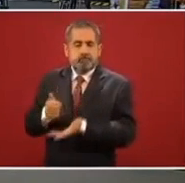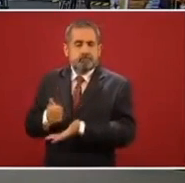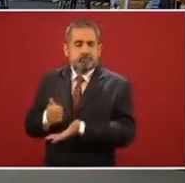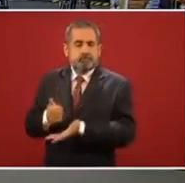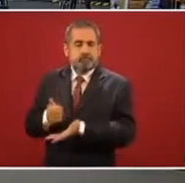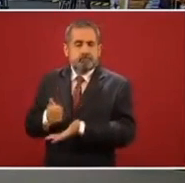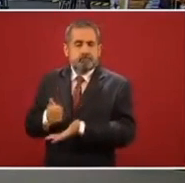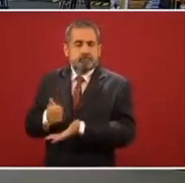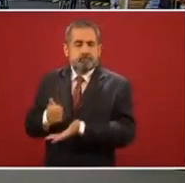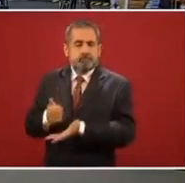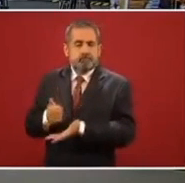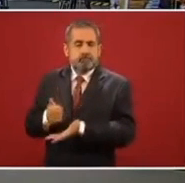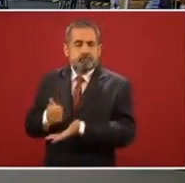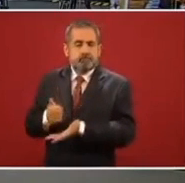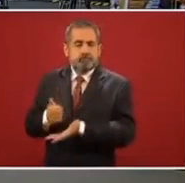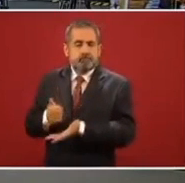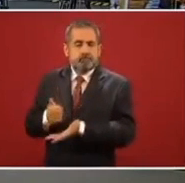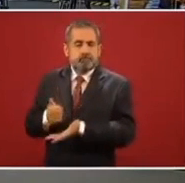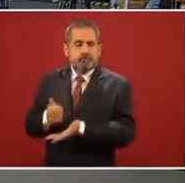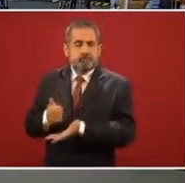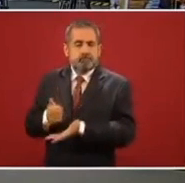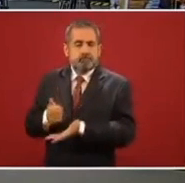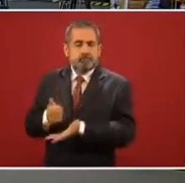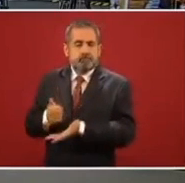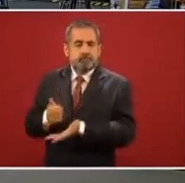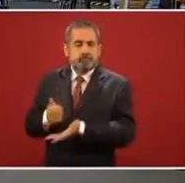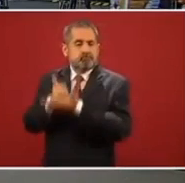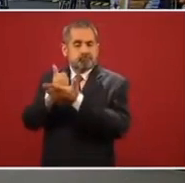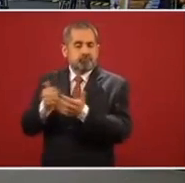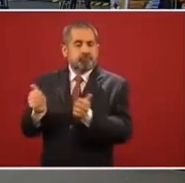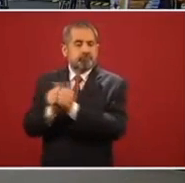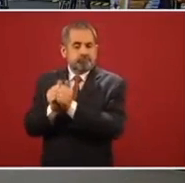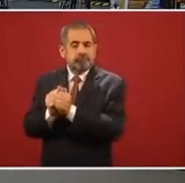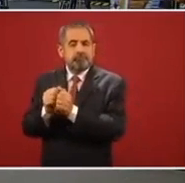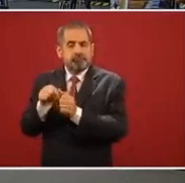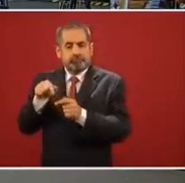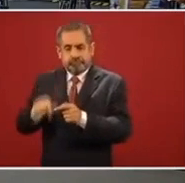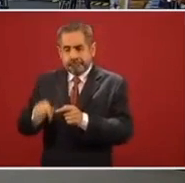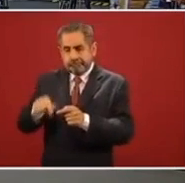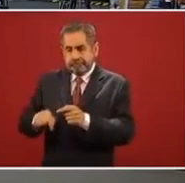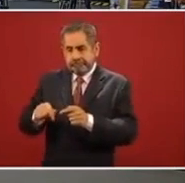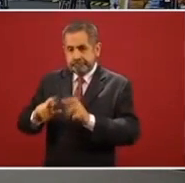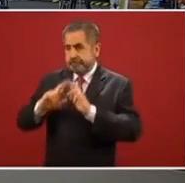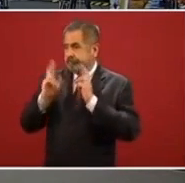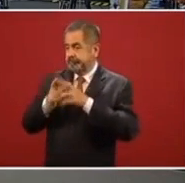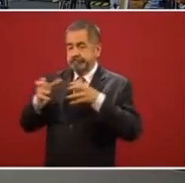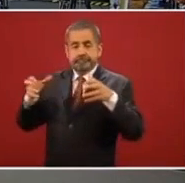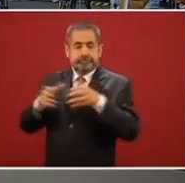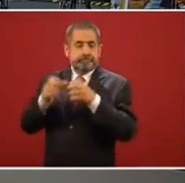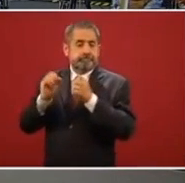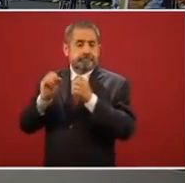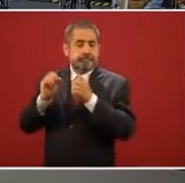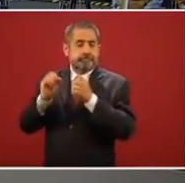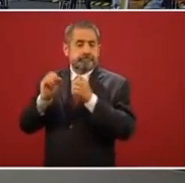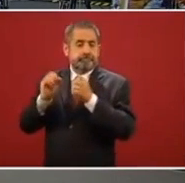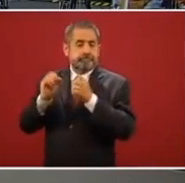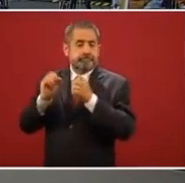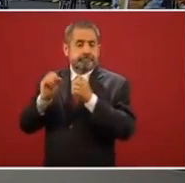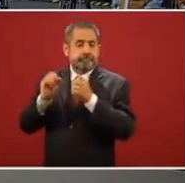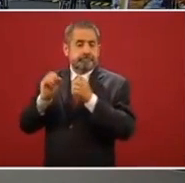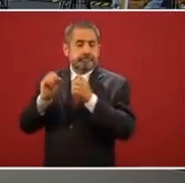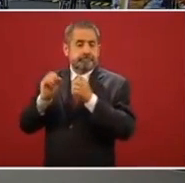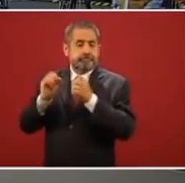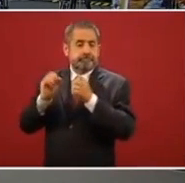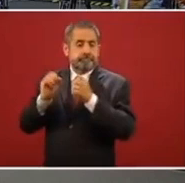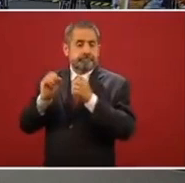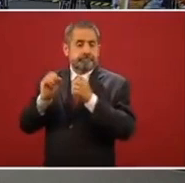coadyuvancia and also with the co-adjudication que deriva de esta sesión conjunta con el Comité Nacional de Emergencia, that is